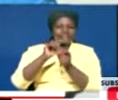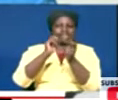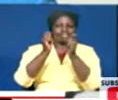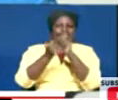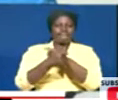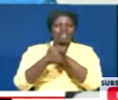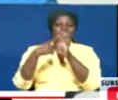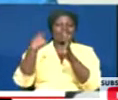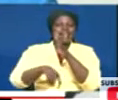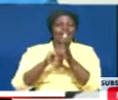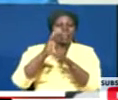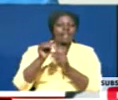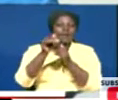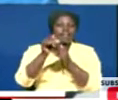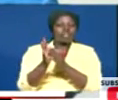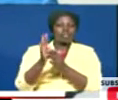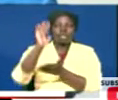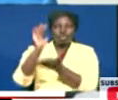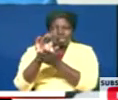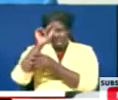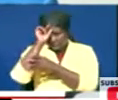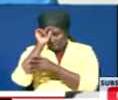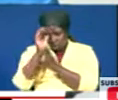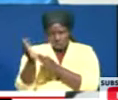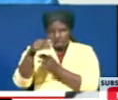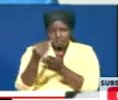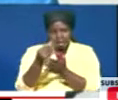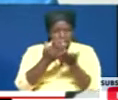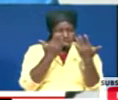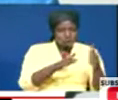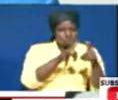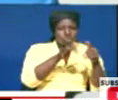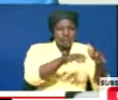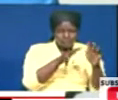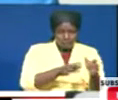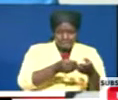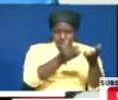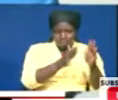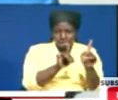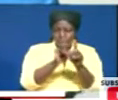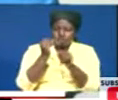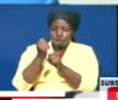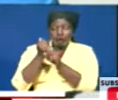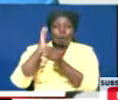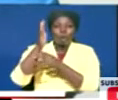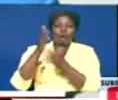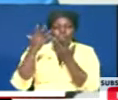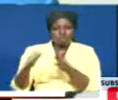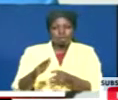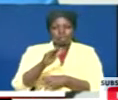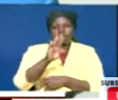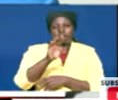reduced government revenues, losses to farmers, distributors, and loss of jobs. The brewer says barley and sorghum-based